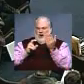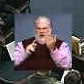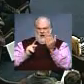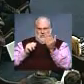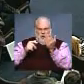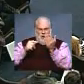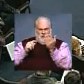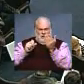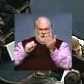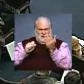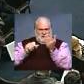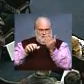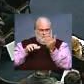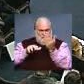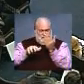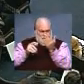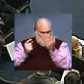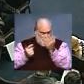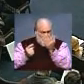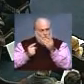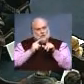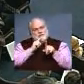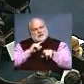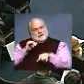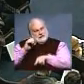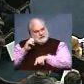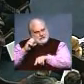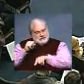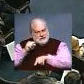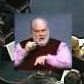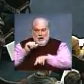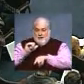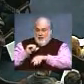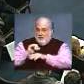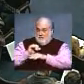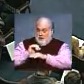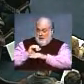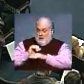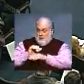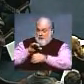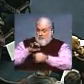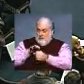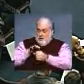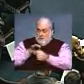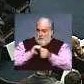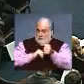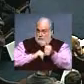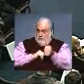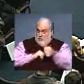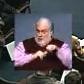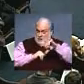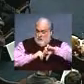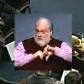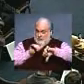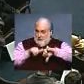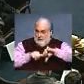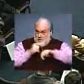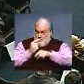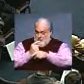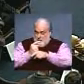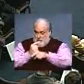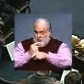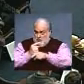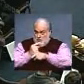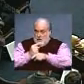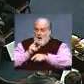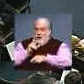apartment complex. Is that correct? Yes. On that night, there will be a vote either to approve it or disapprove it, or should